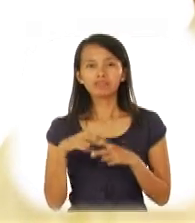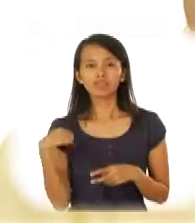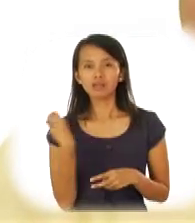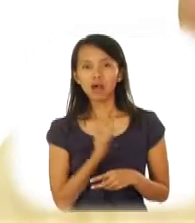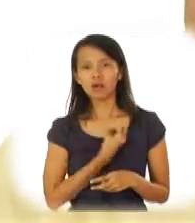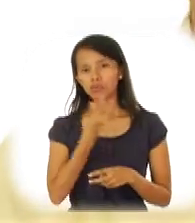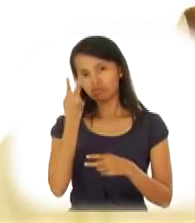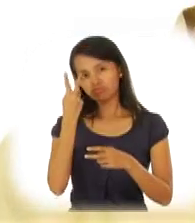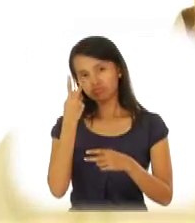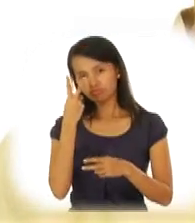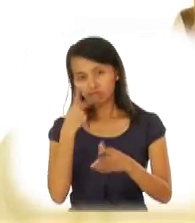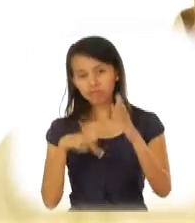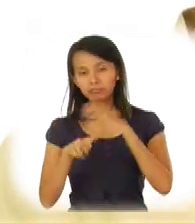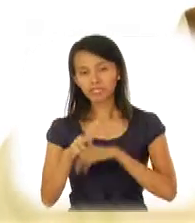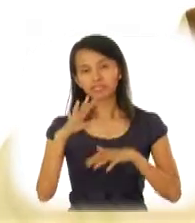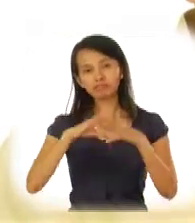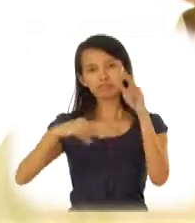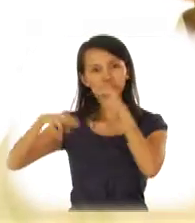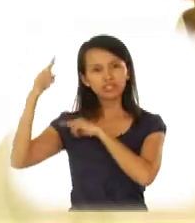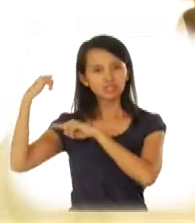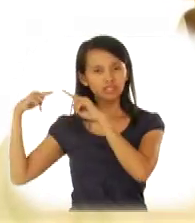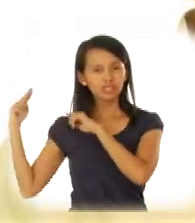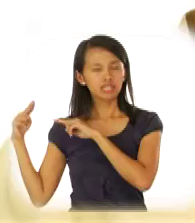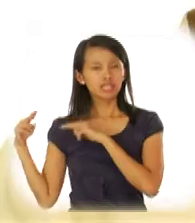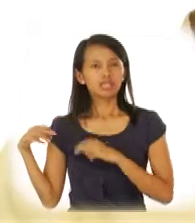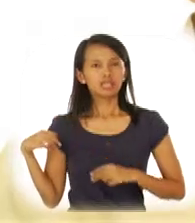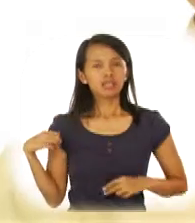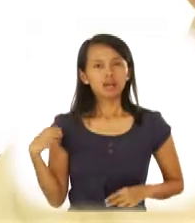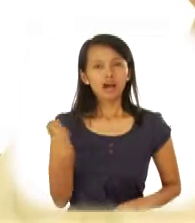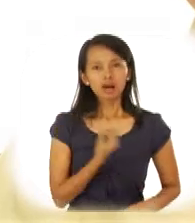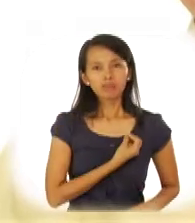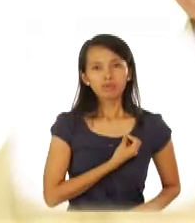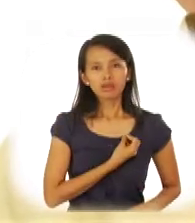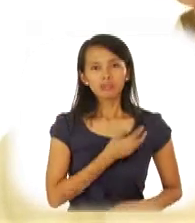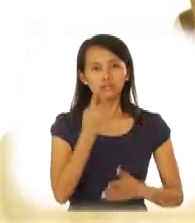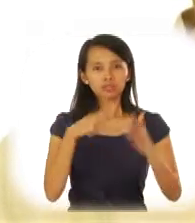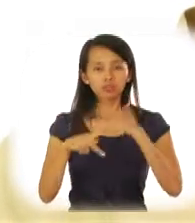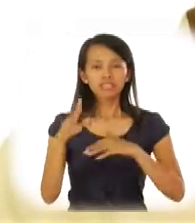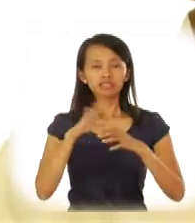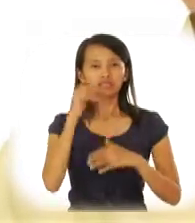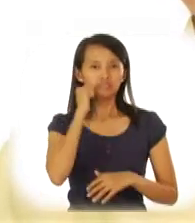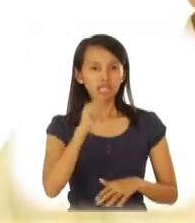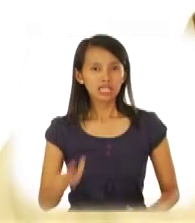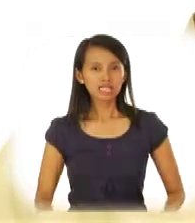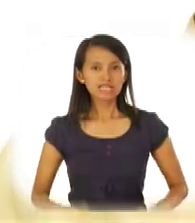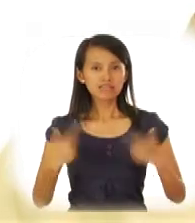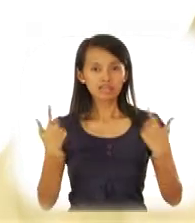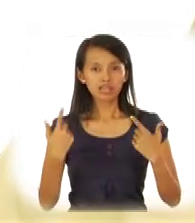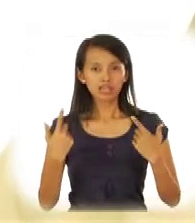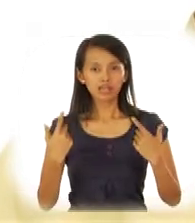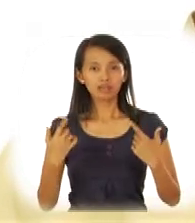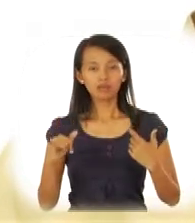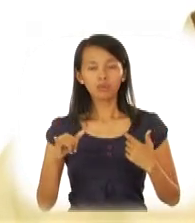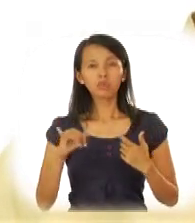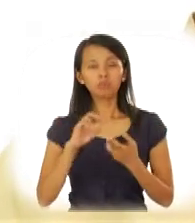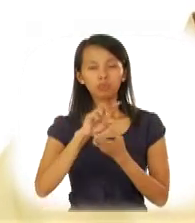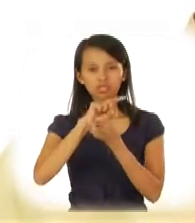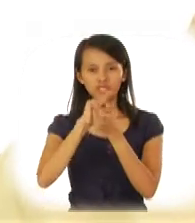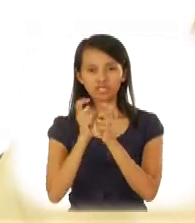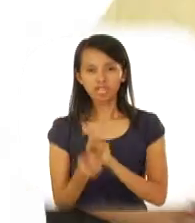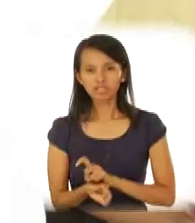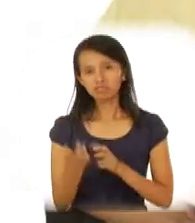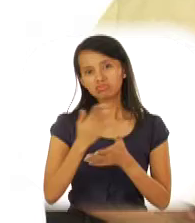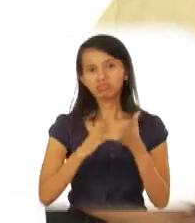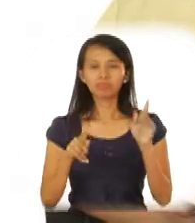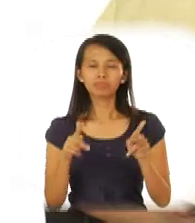then even our perspective about history, our perspective of daily living will radically